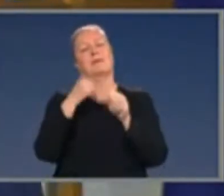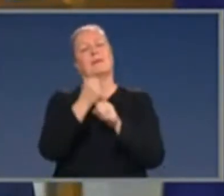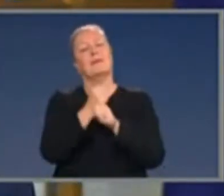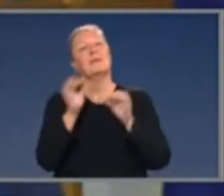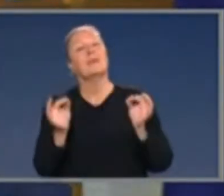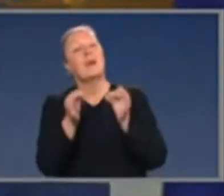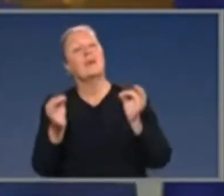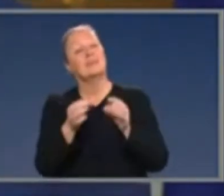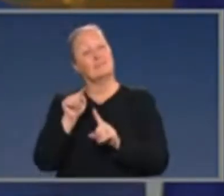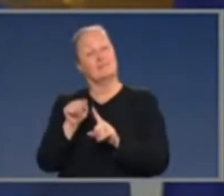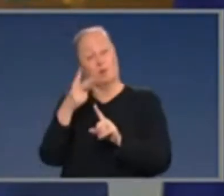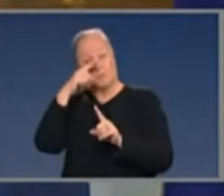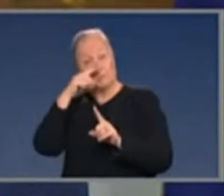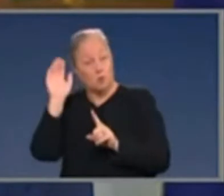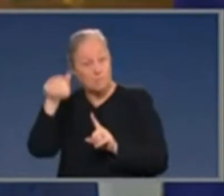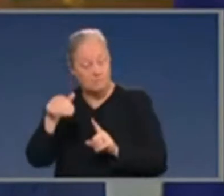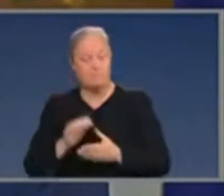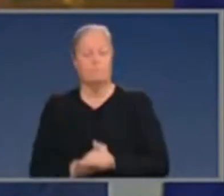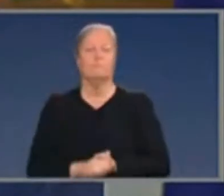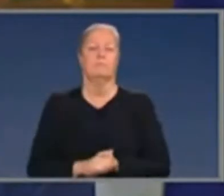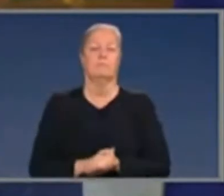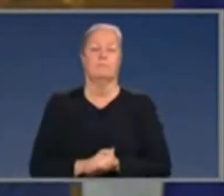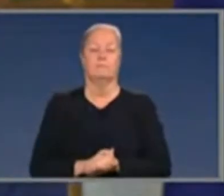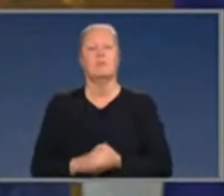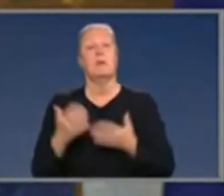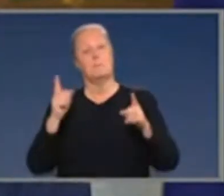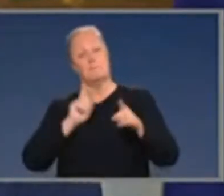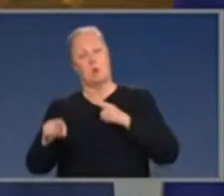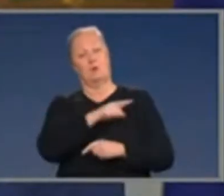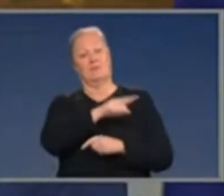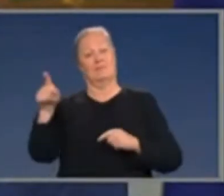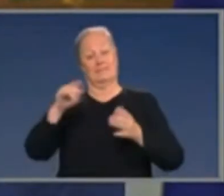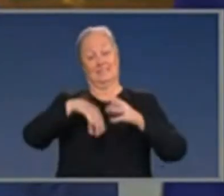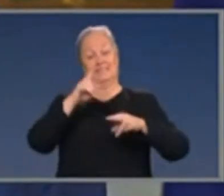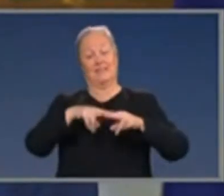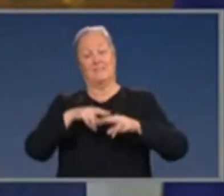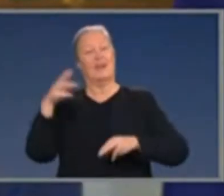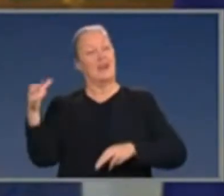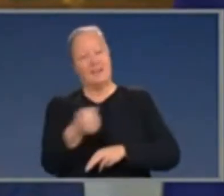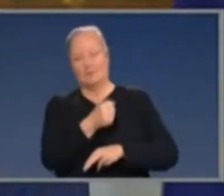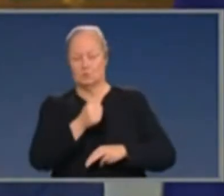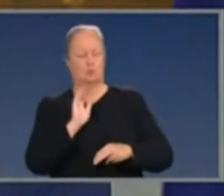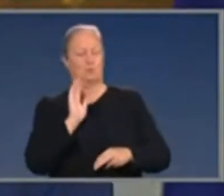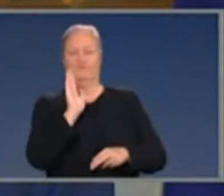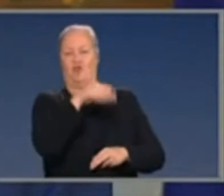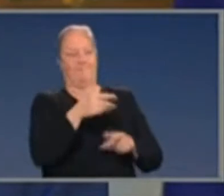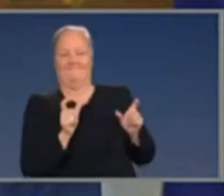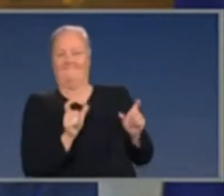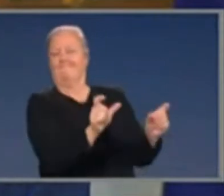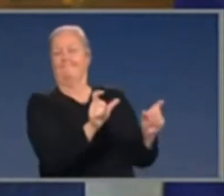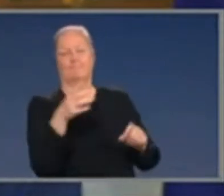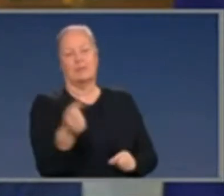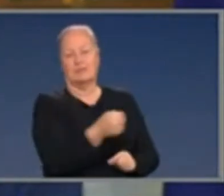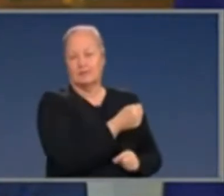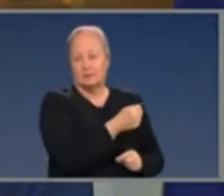a facility where the great majority of the workforce had to go into quarantine, and a workforce